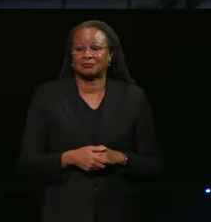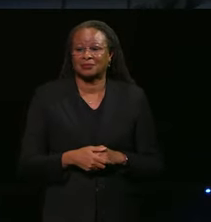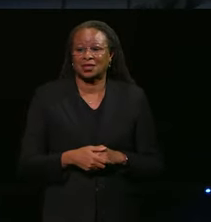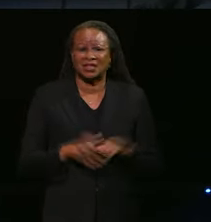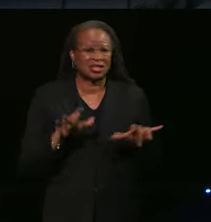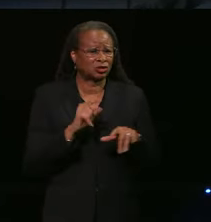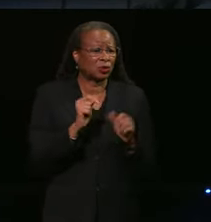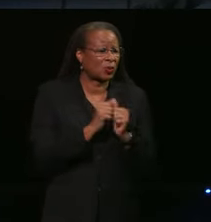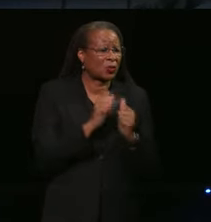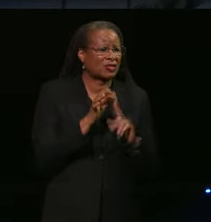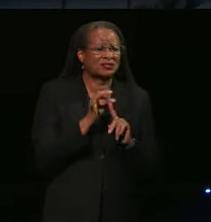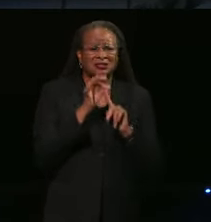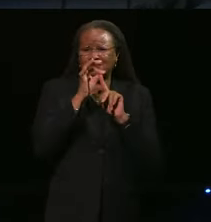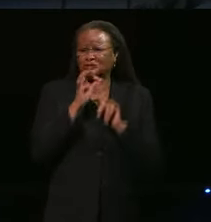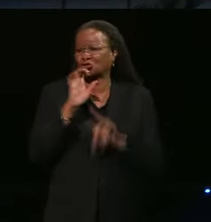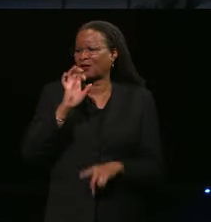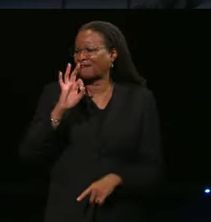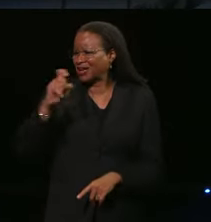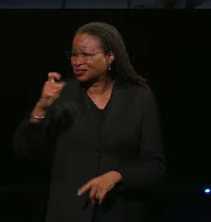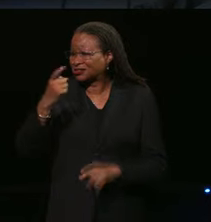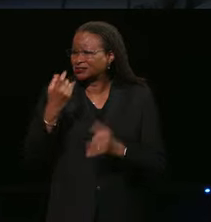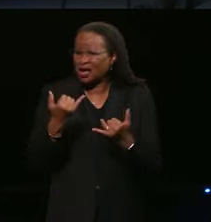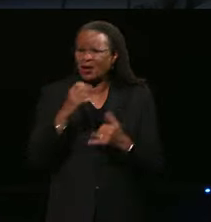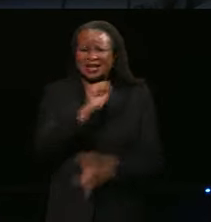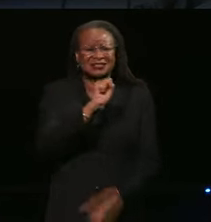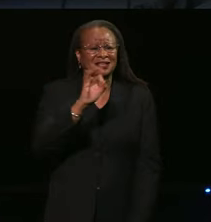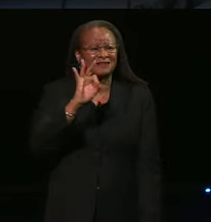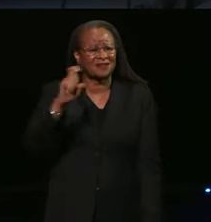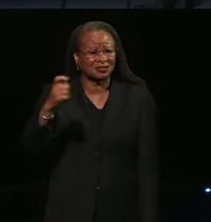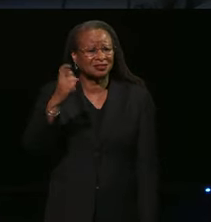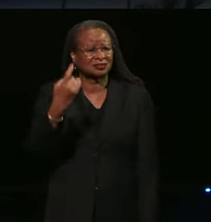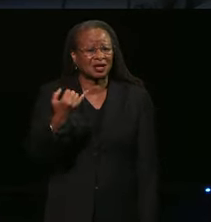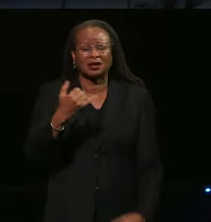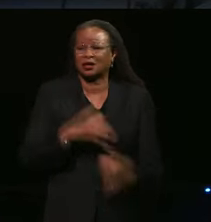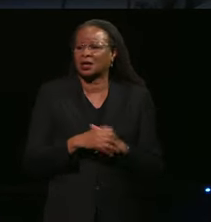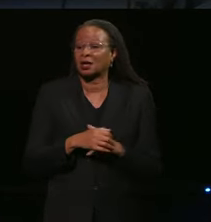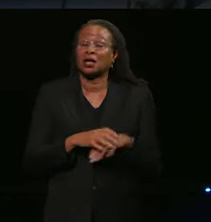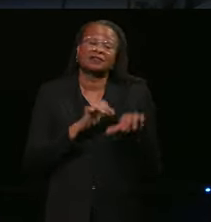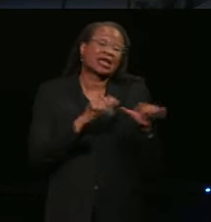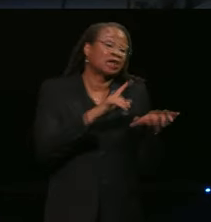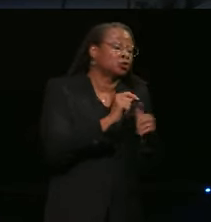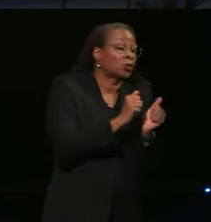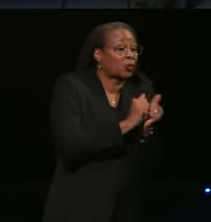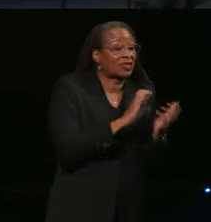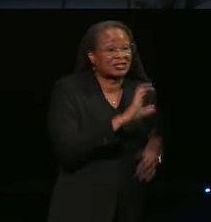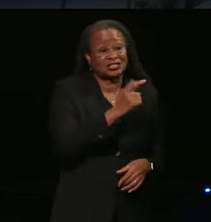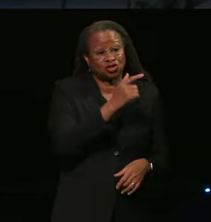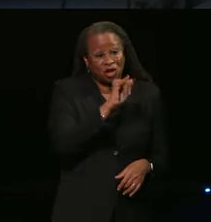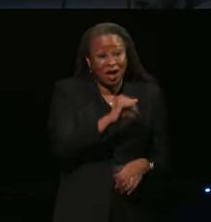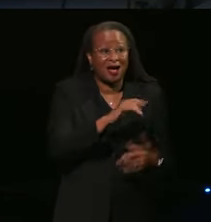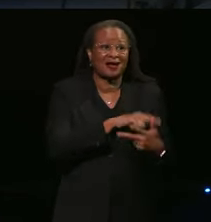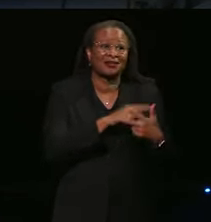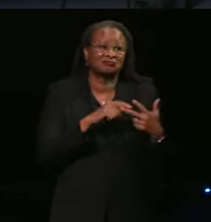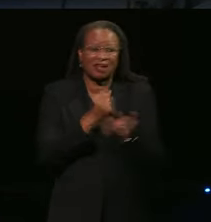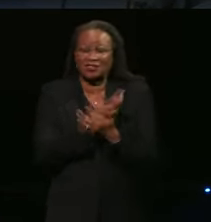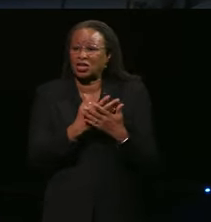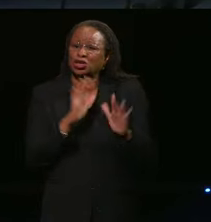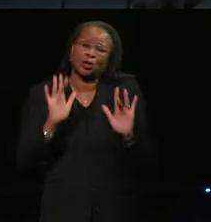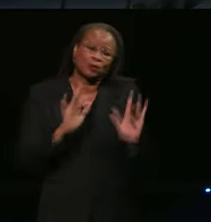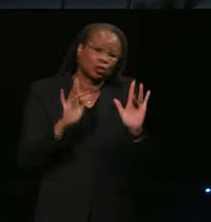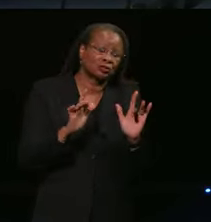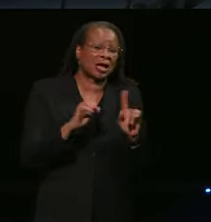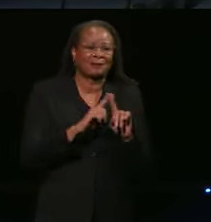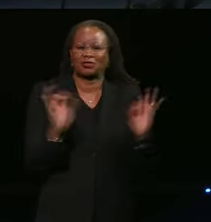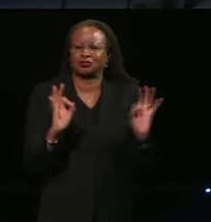they do it with special effects now, right? They do it with, like, you know, they can do it with computers and AI and everything. But there's nothing